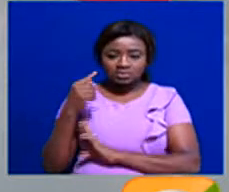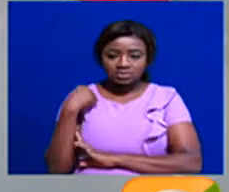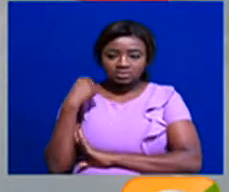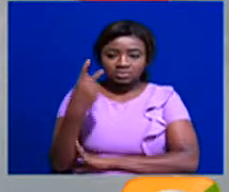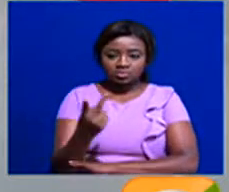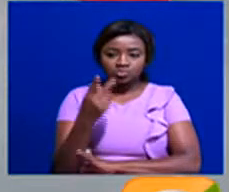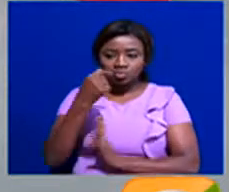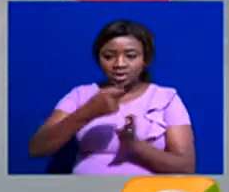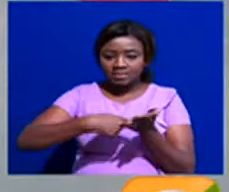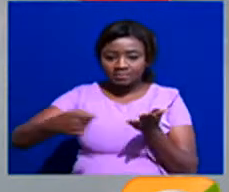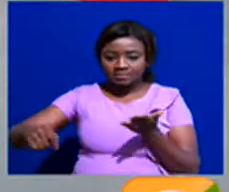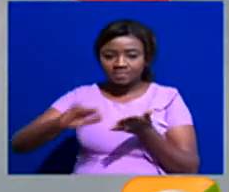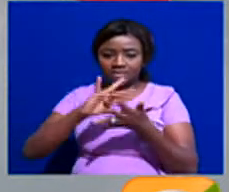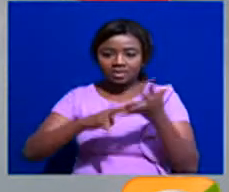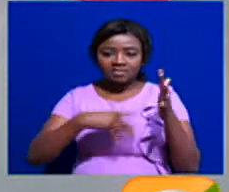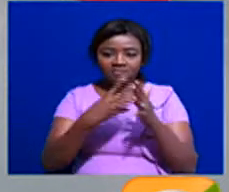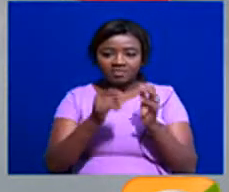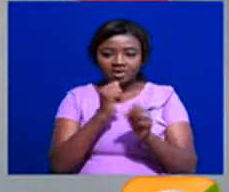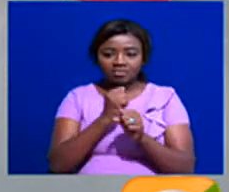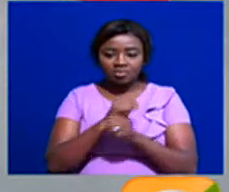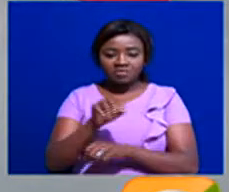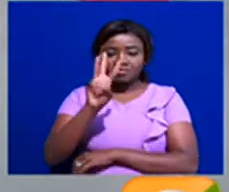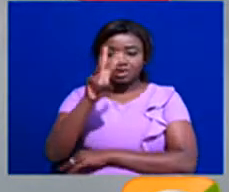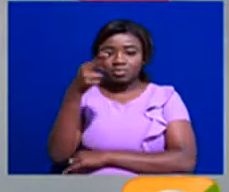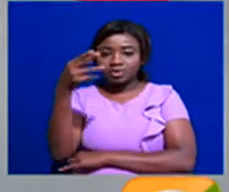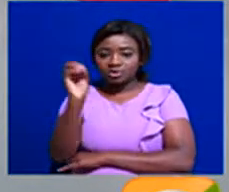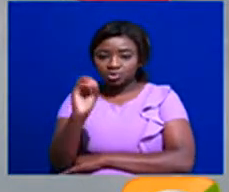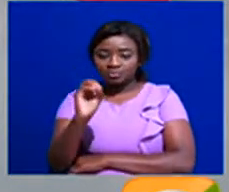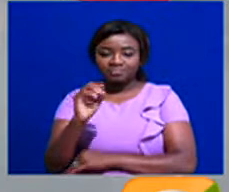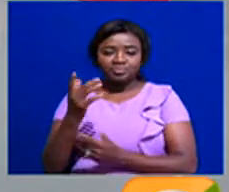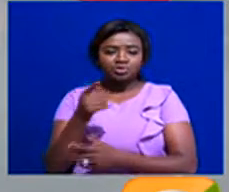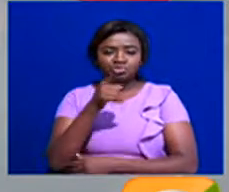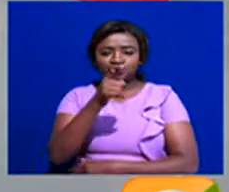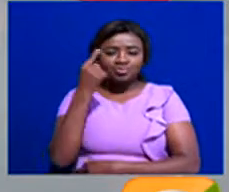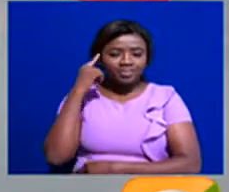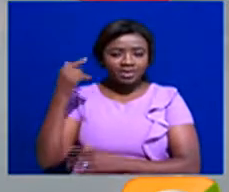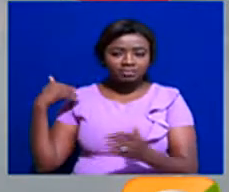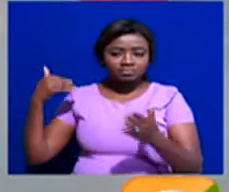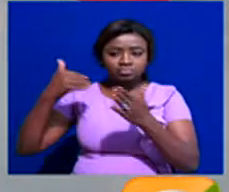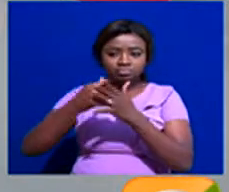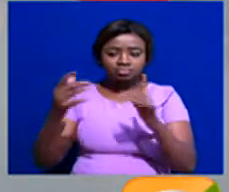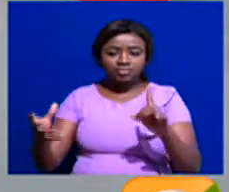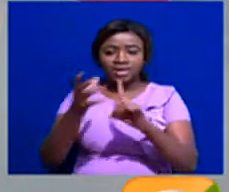sign the WHO framework. What would you say has been achieved so far?